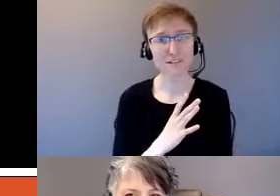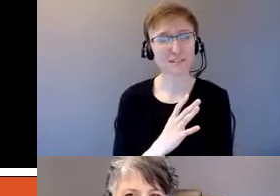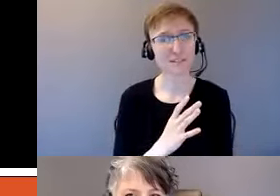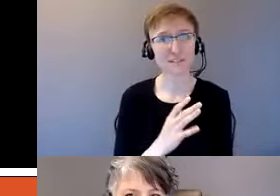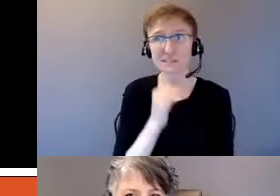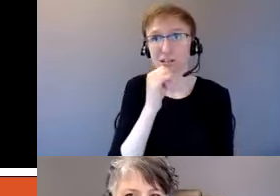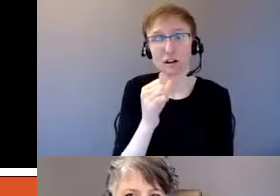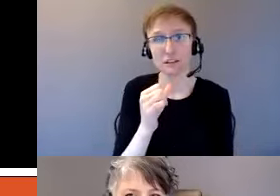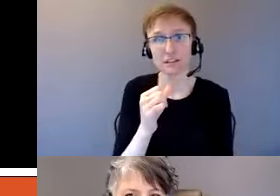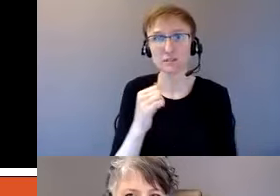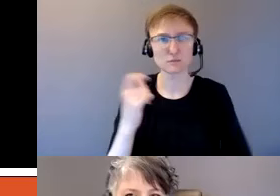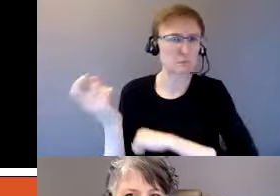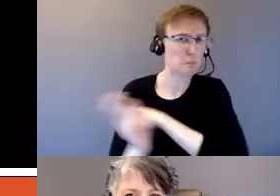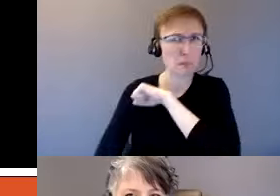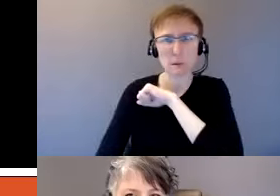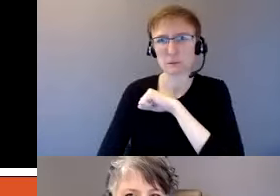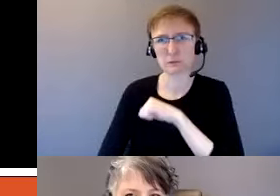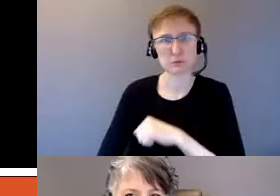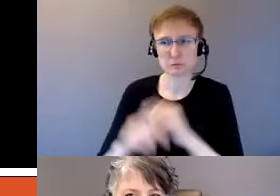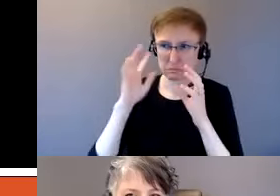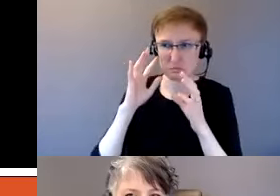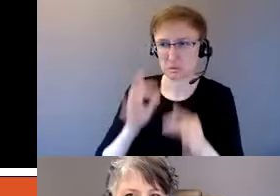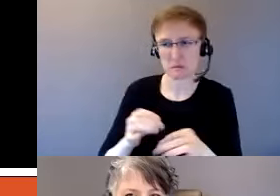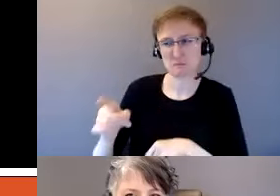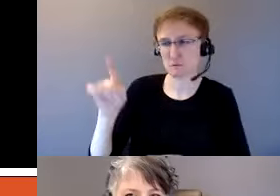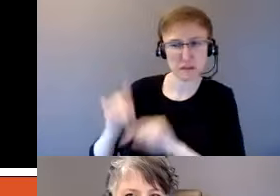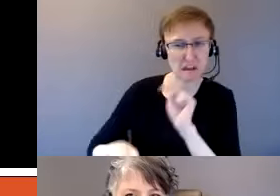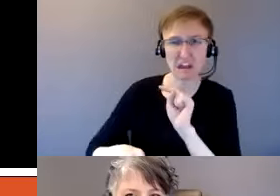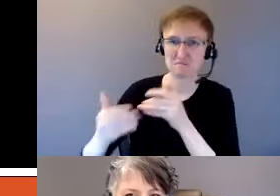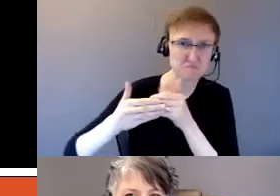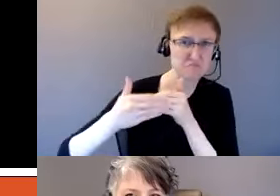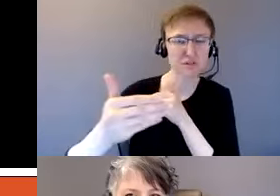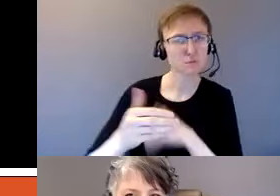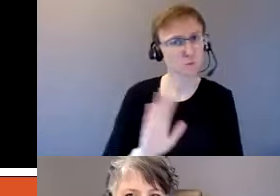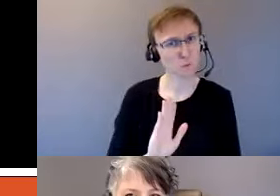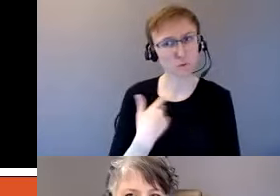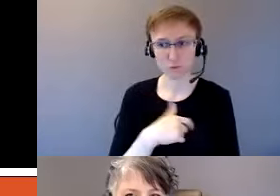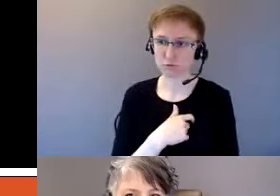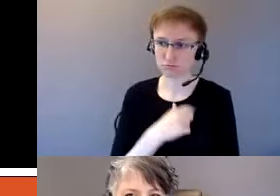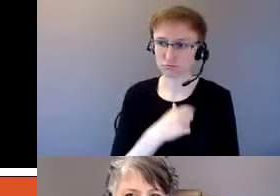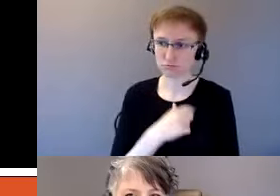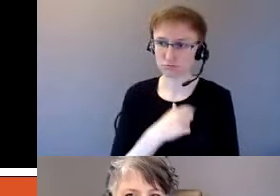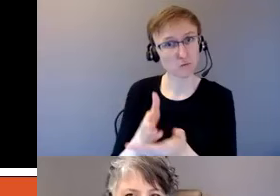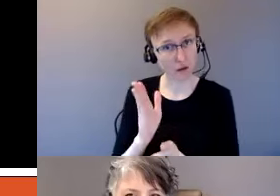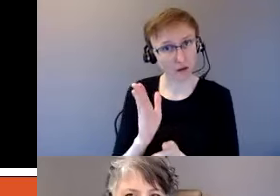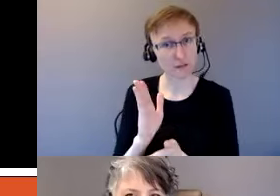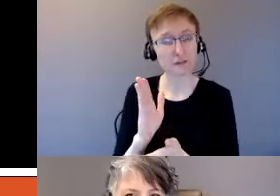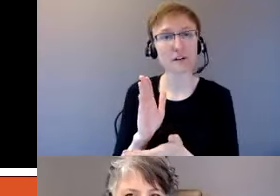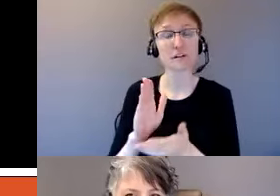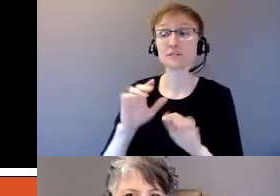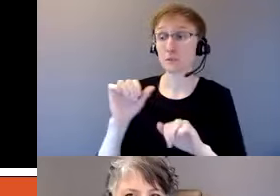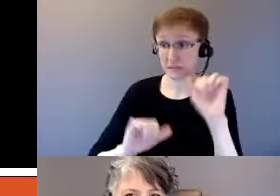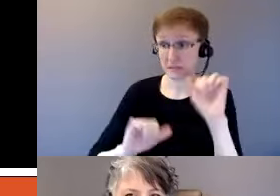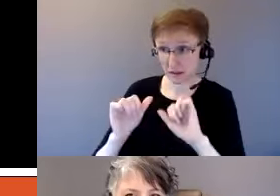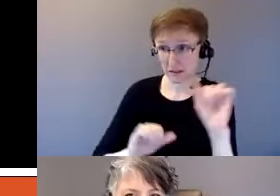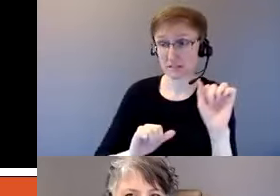and done. We have to respect the rights of the individual, and we would reassess and go